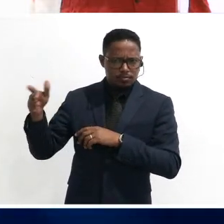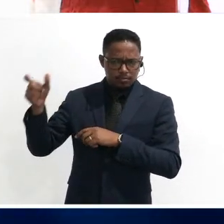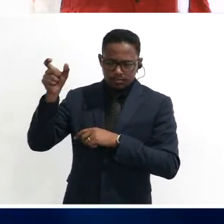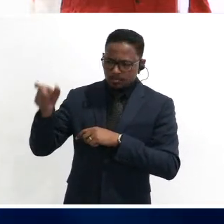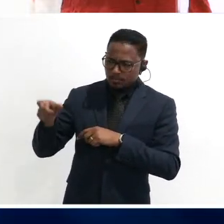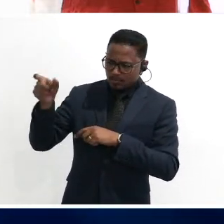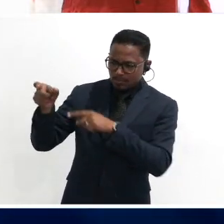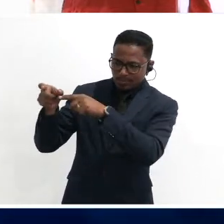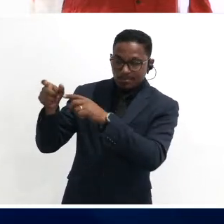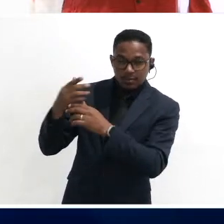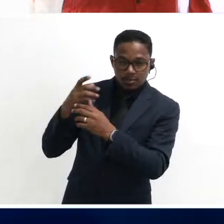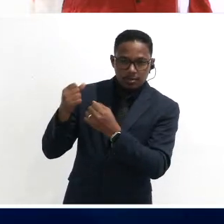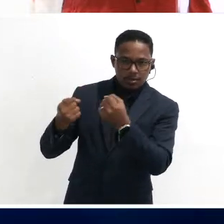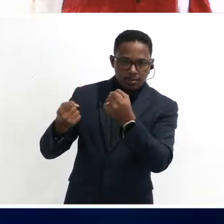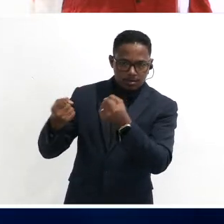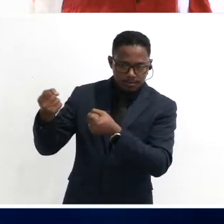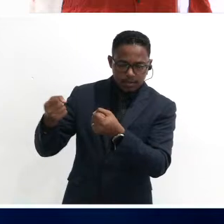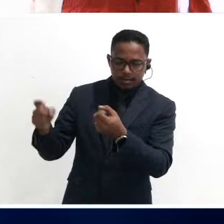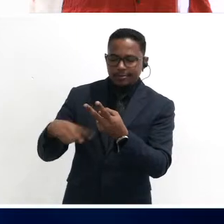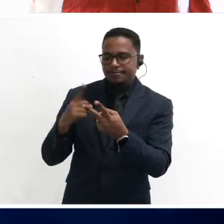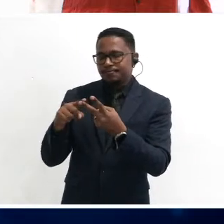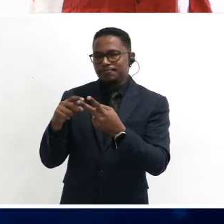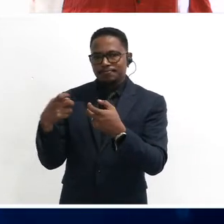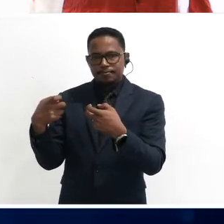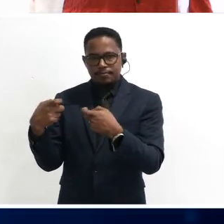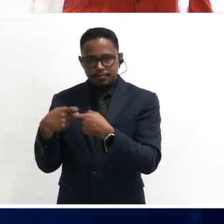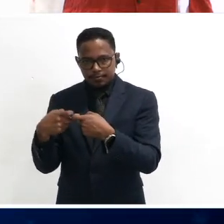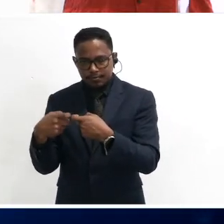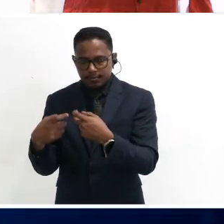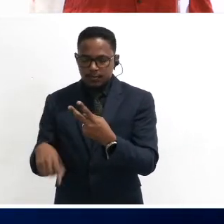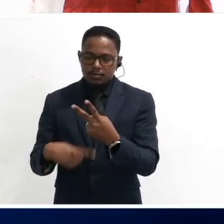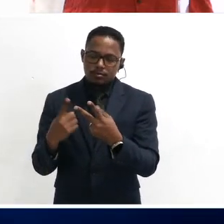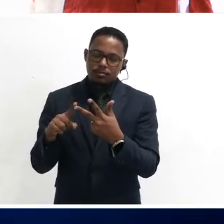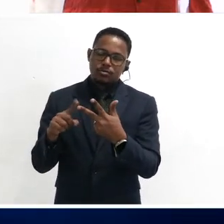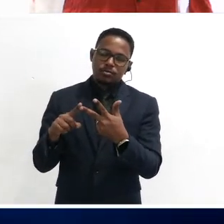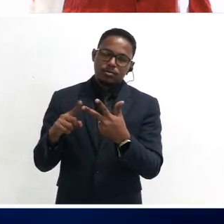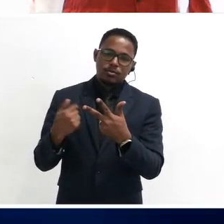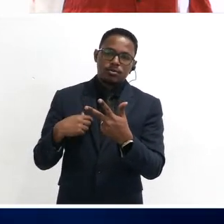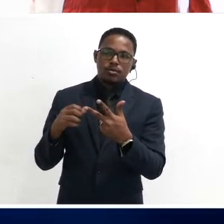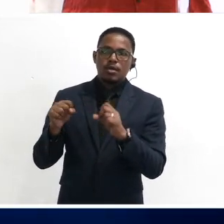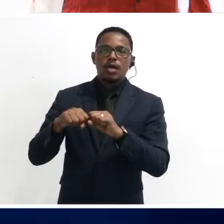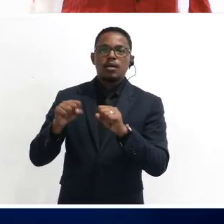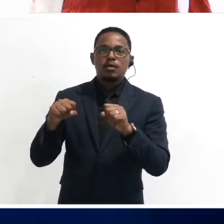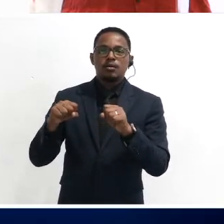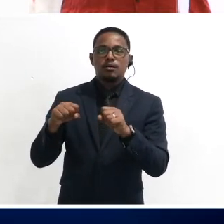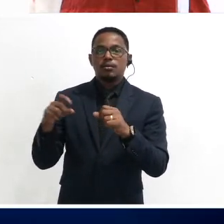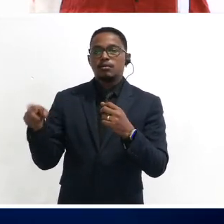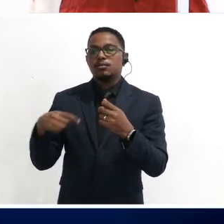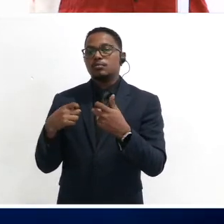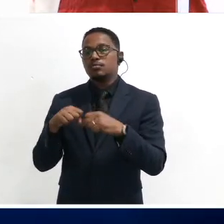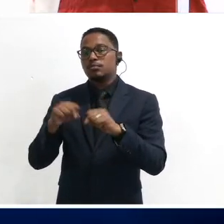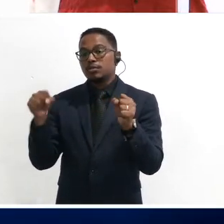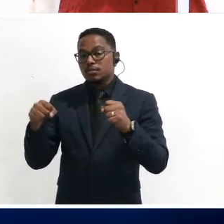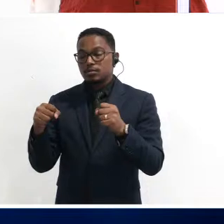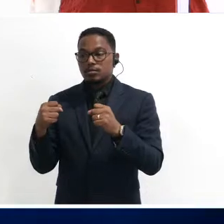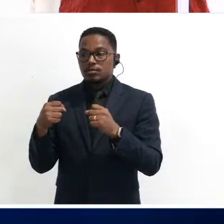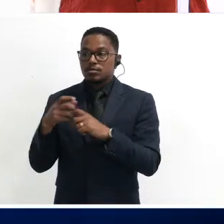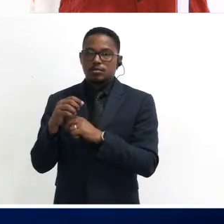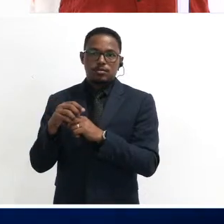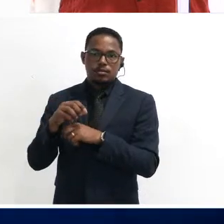electronics, wireless, and computing and data.